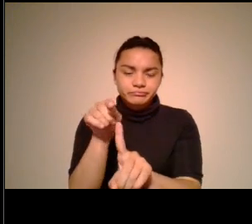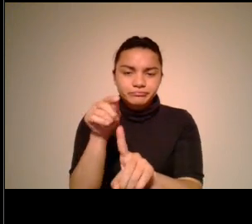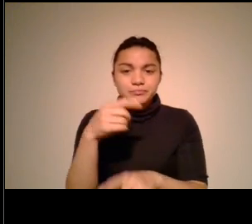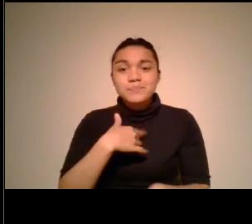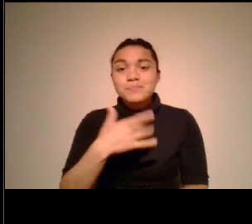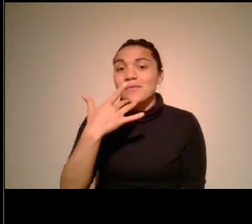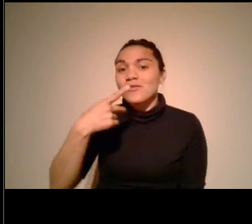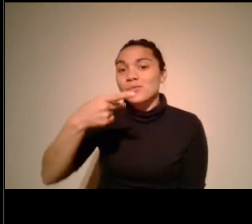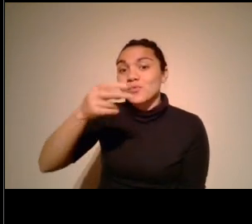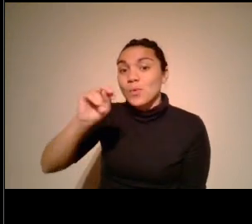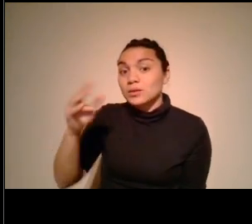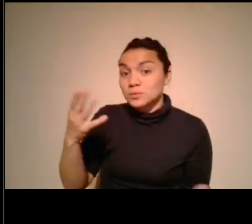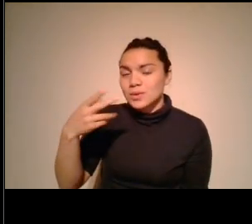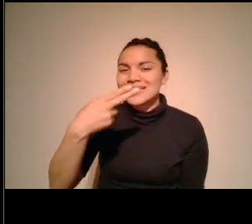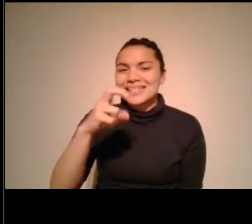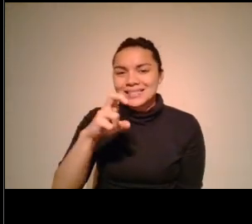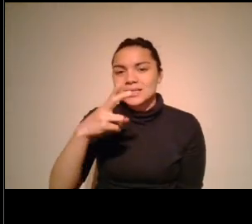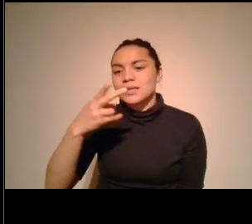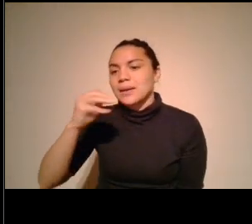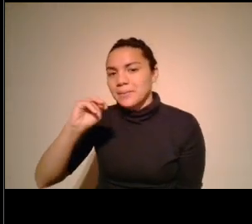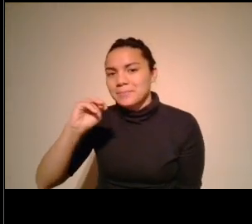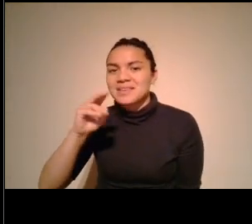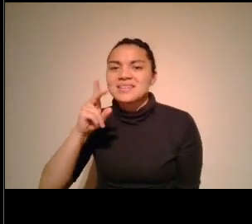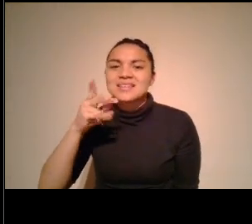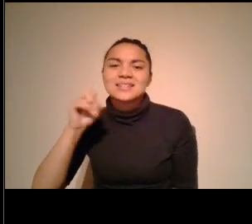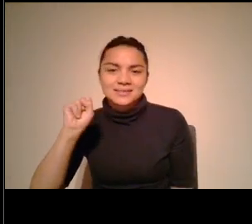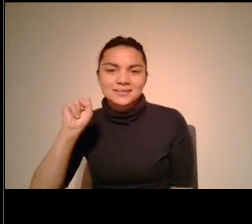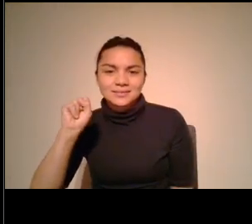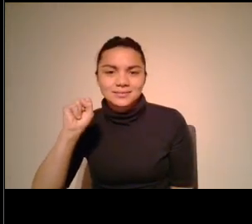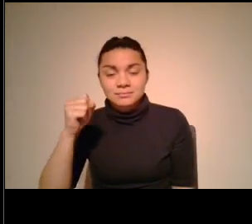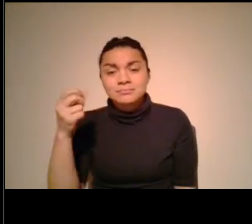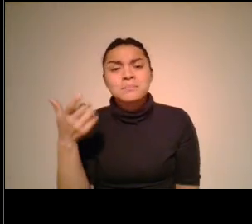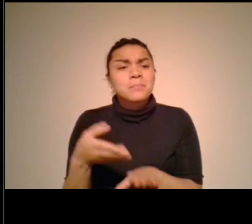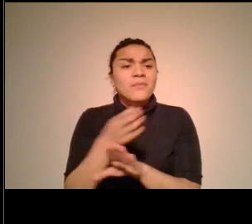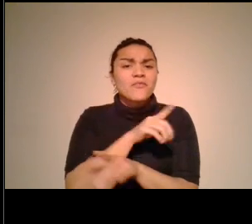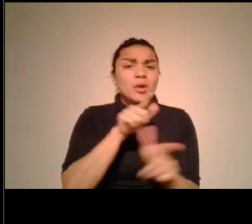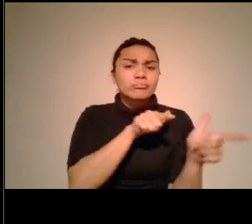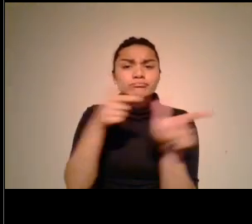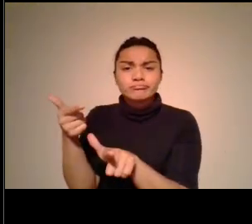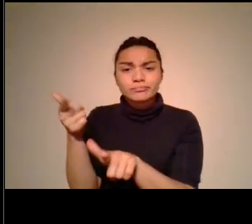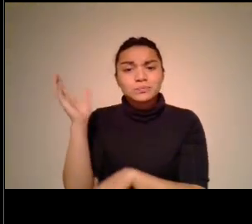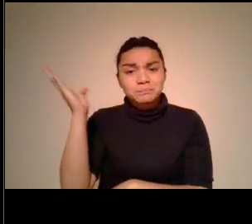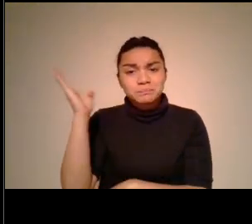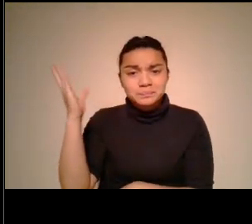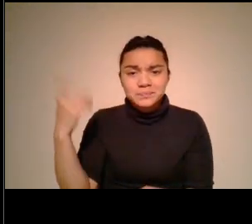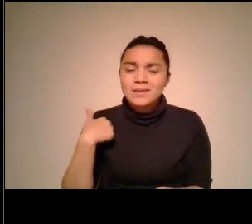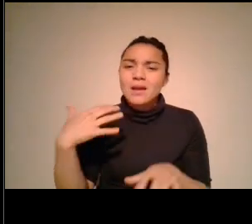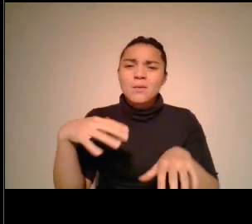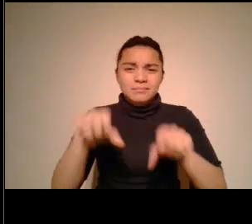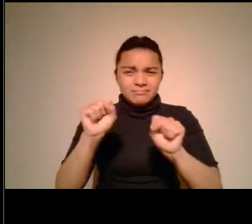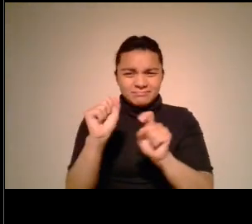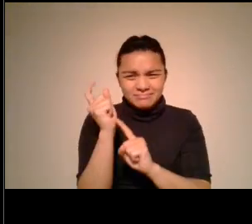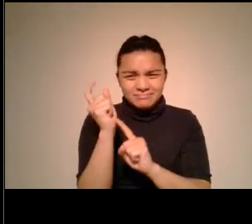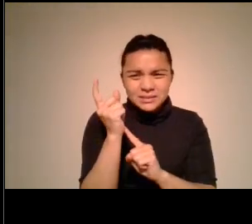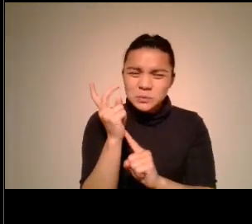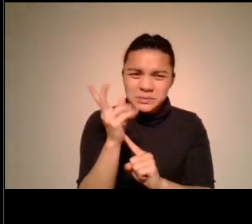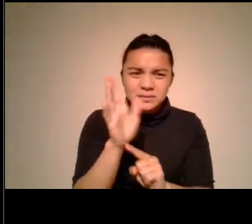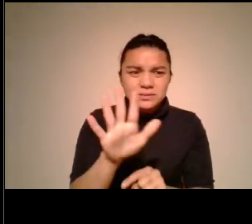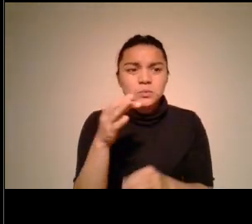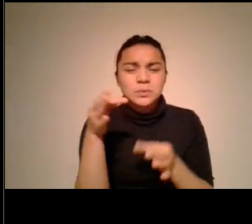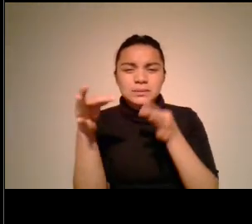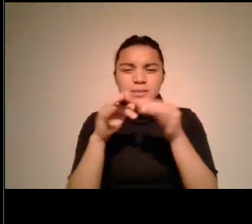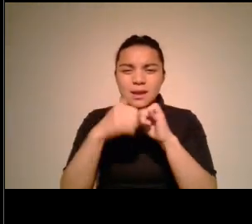pronouns are he, him, and his. And before I turn the floor over to our panelists, I want to take just a few minutes to let you know how the